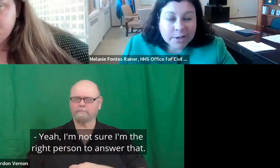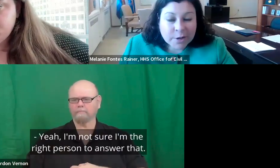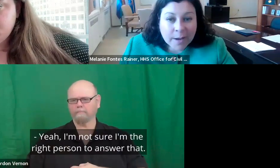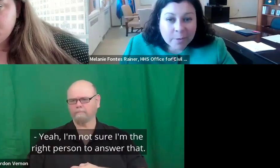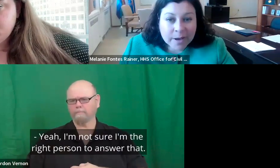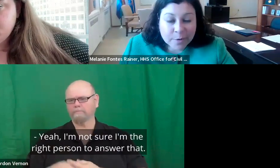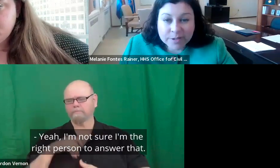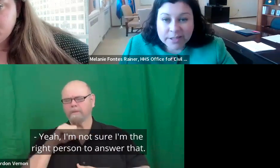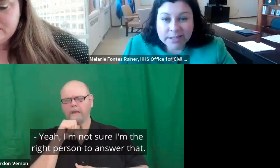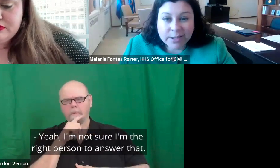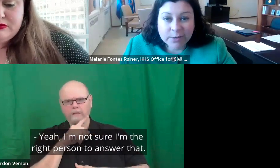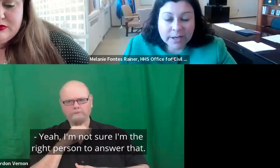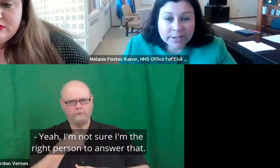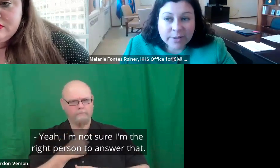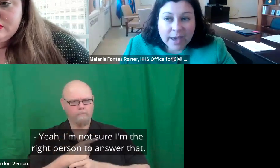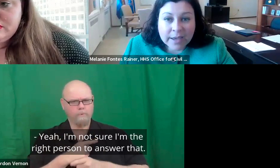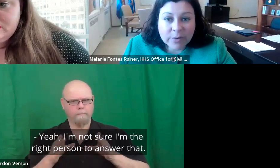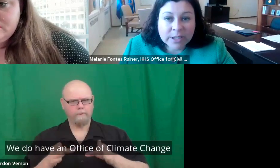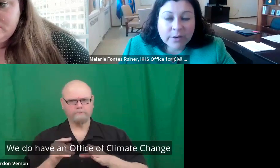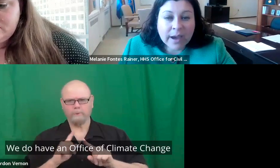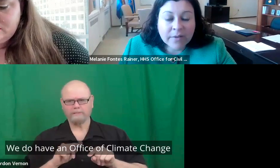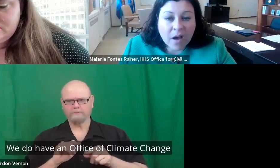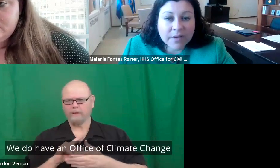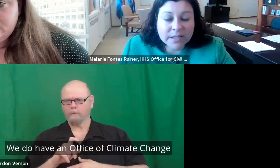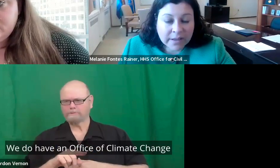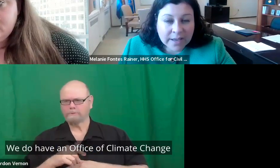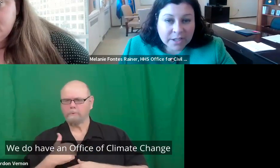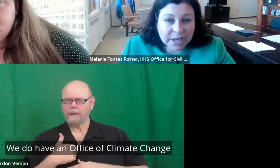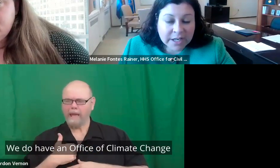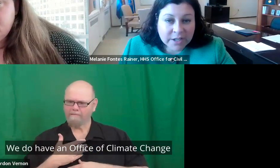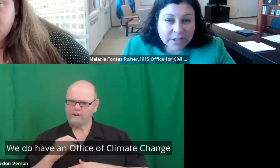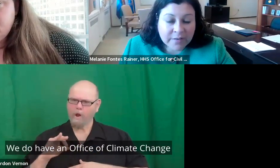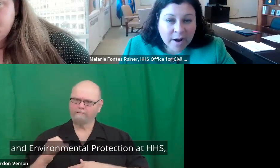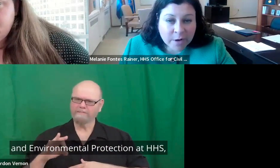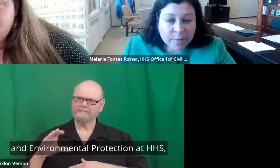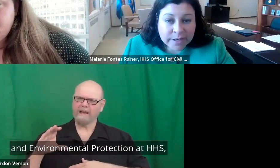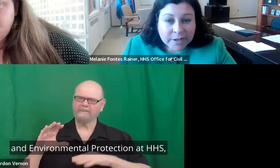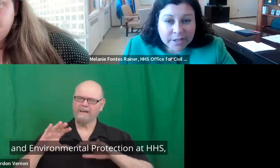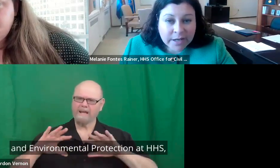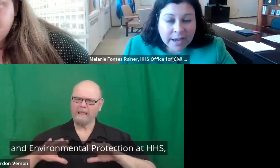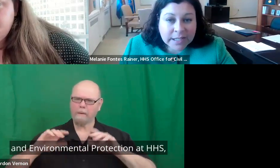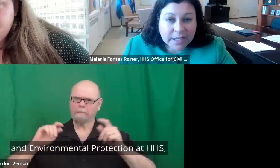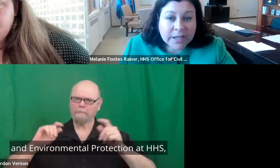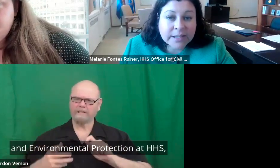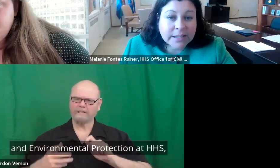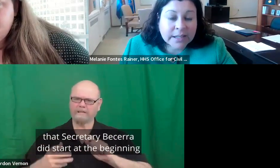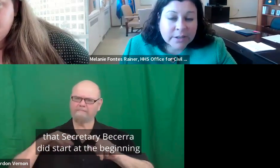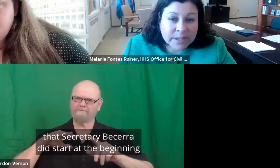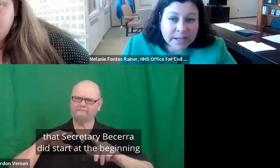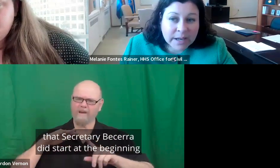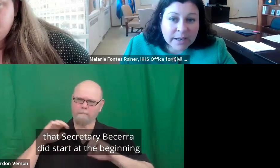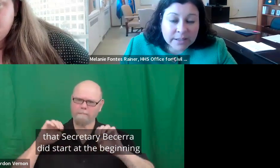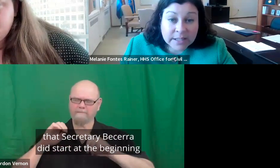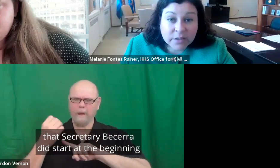Yeah, I'm not sure I'm the right person to answer that. We do have an Office of Climate Change and Environmental Protection at HHS that